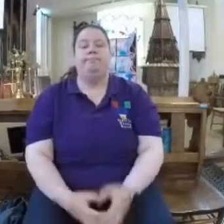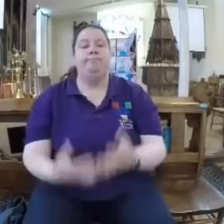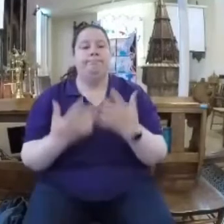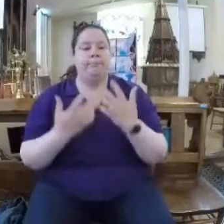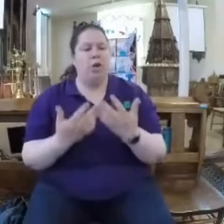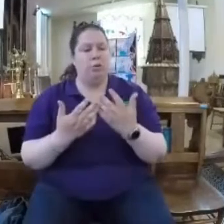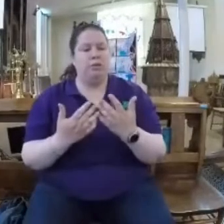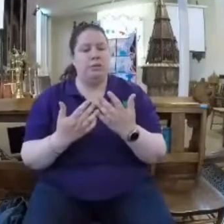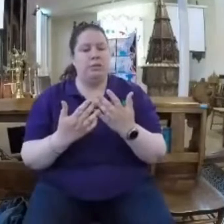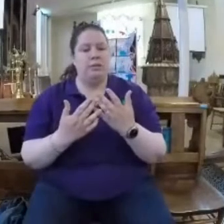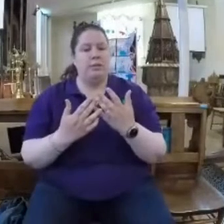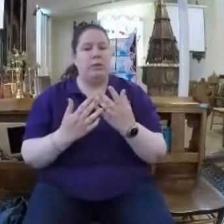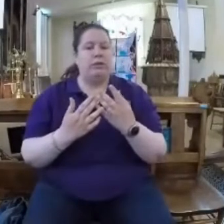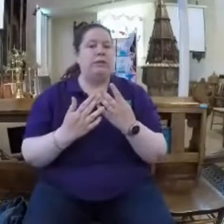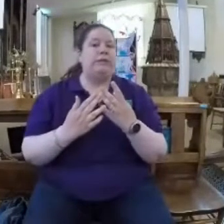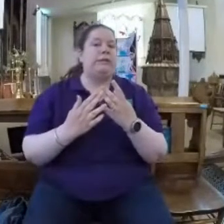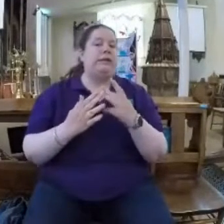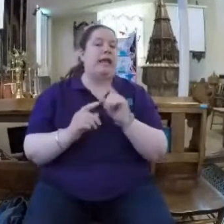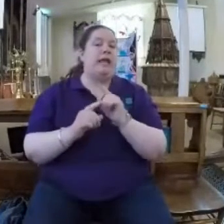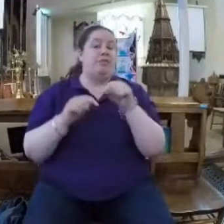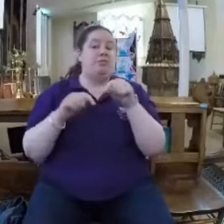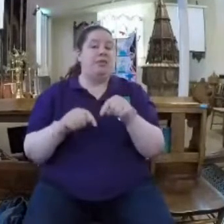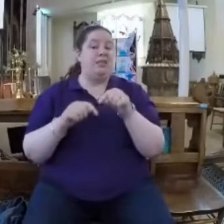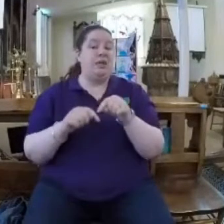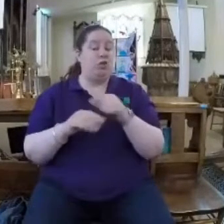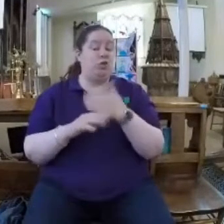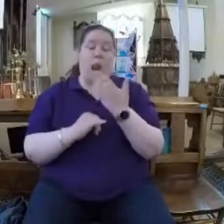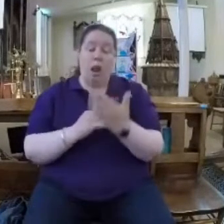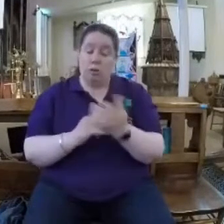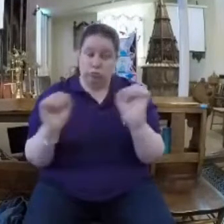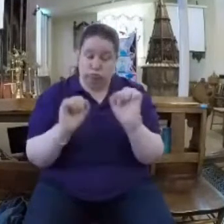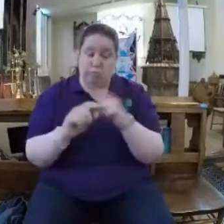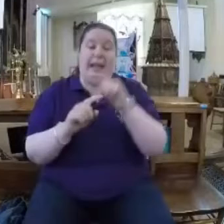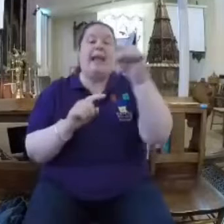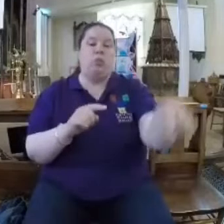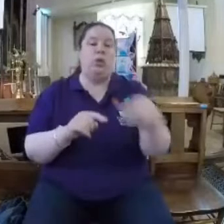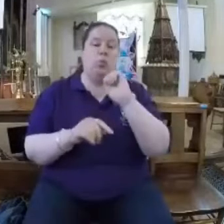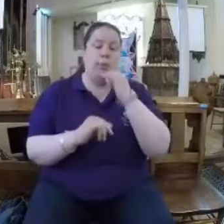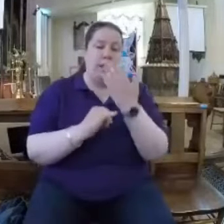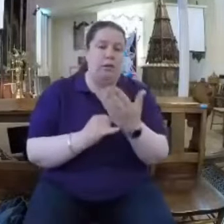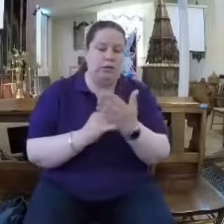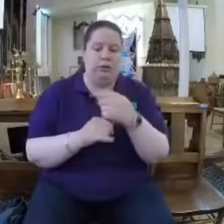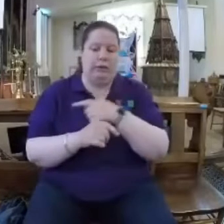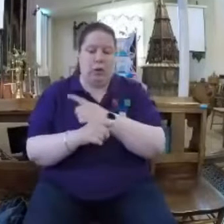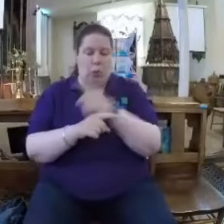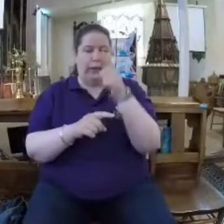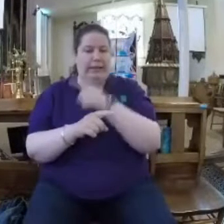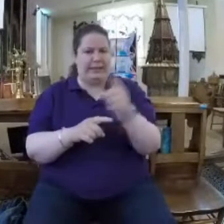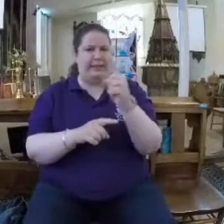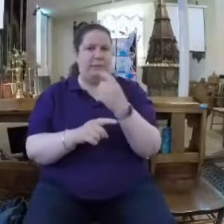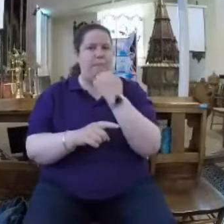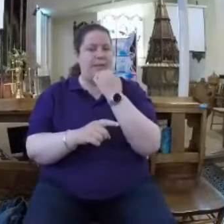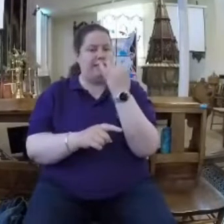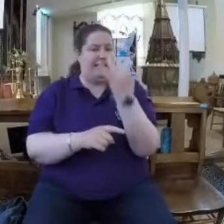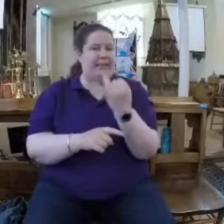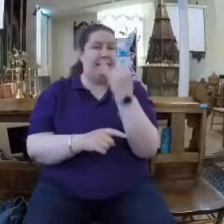We're in the penultimate section of our journey through the story of Joseph, 6 of 7. So if you're joining us today